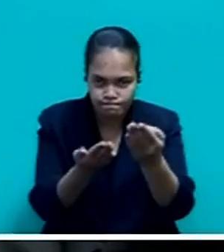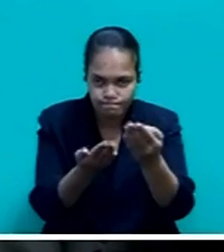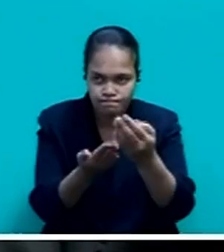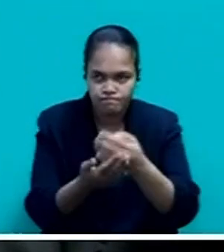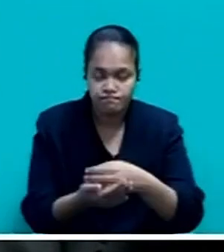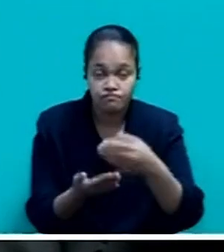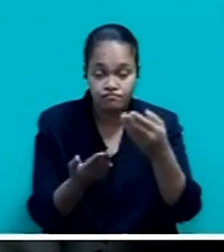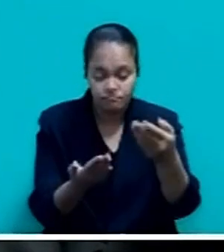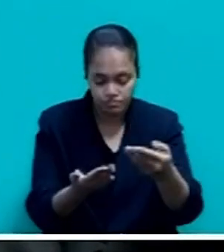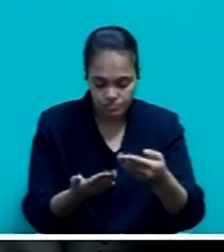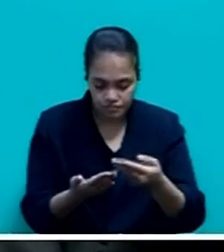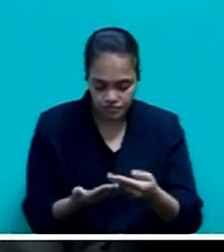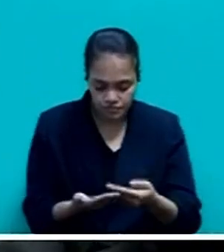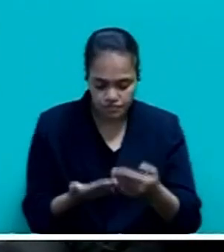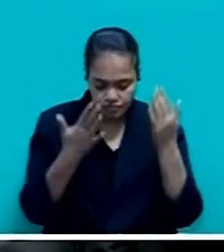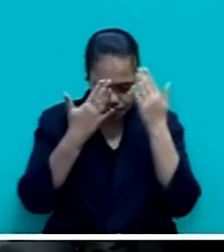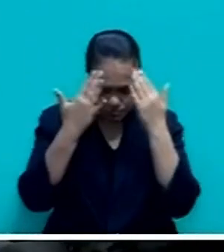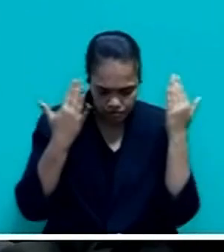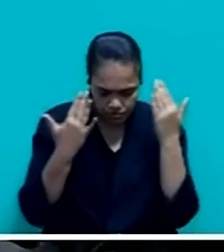Since 27 ayes,